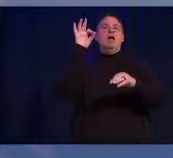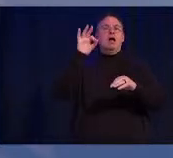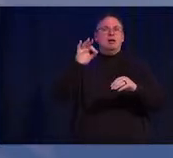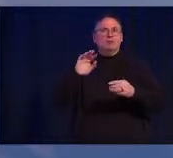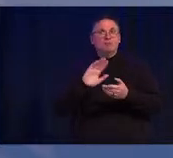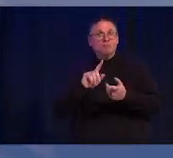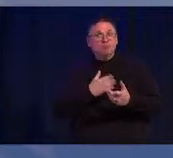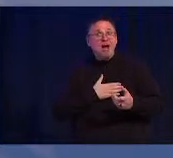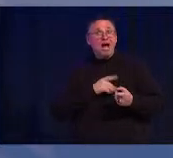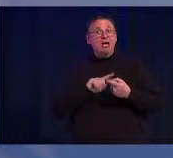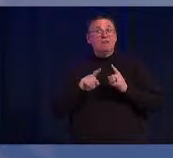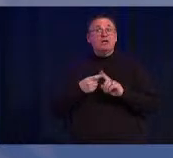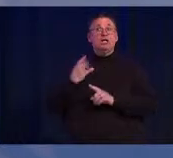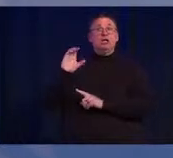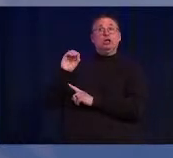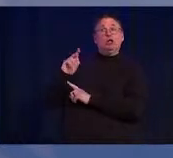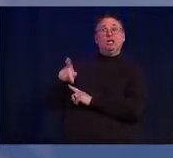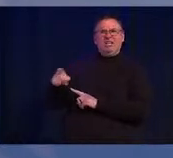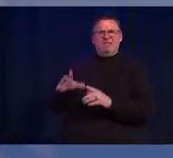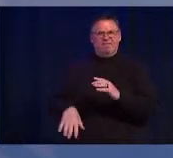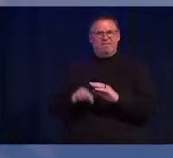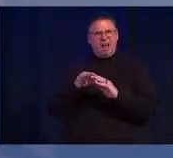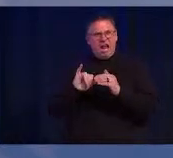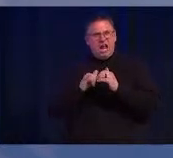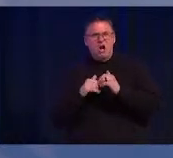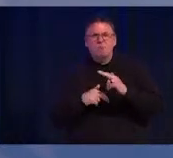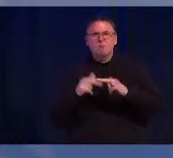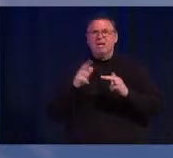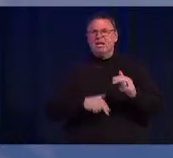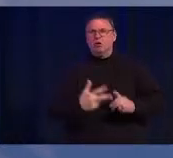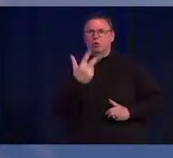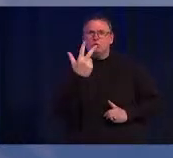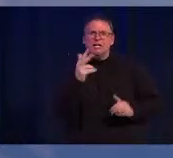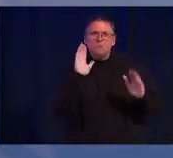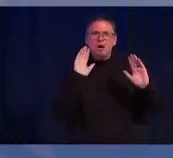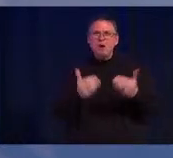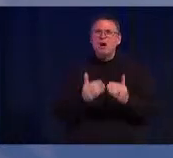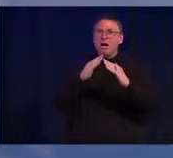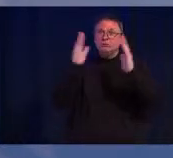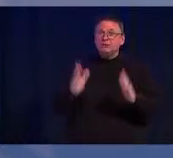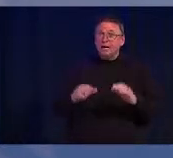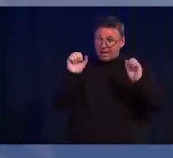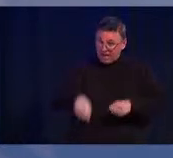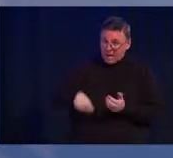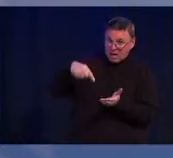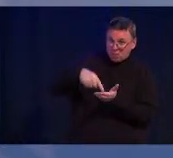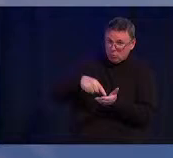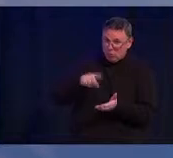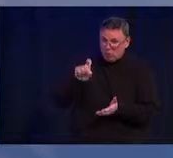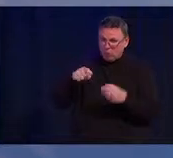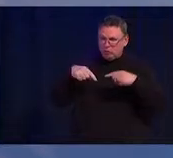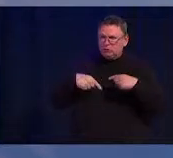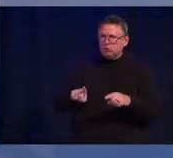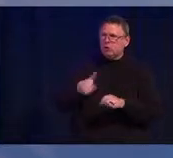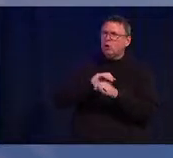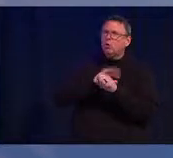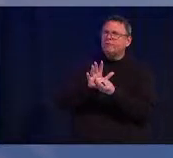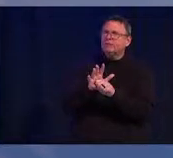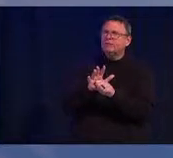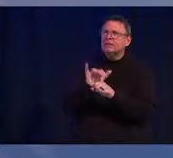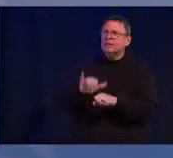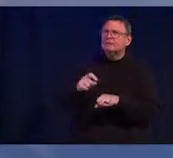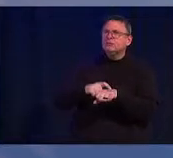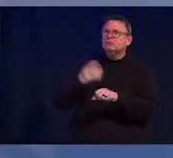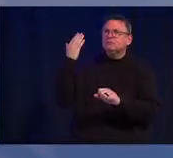actually build a 3-bedroom home that you can afford. And he did that during COVID. We're not going to fix it through